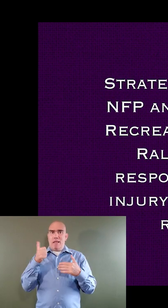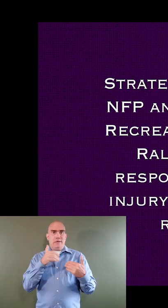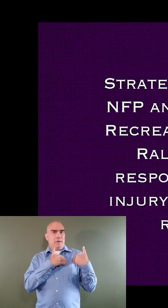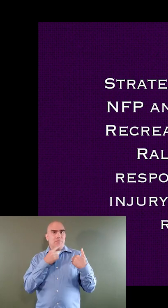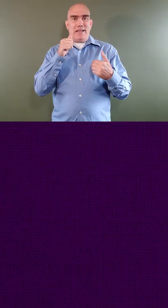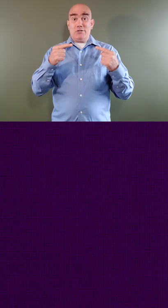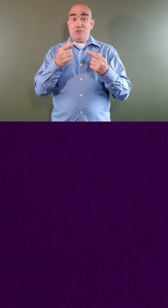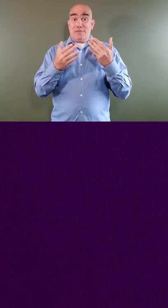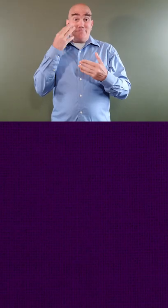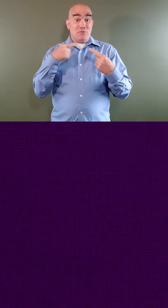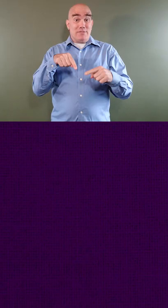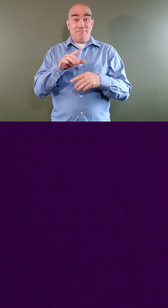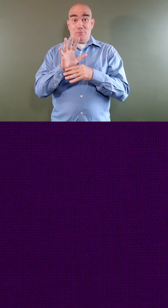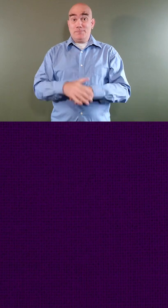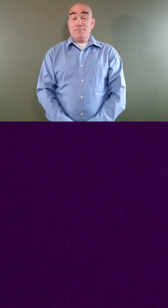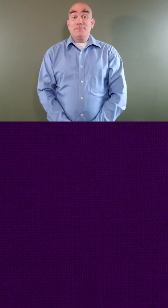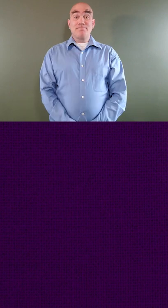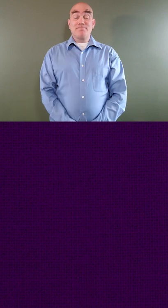video.